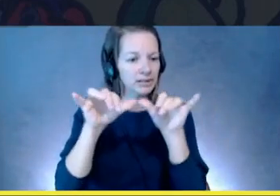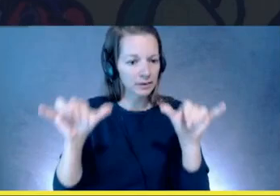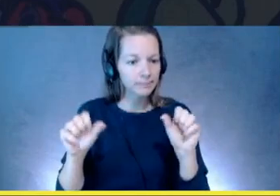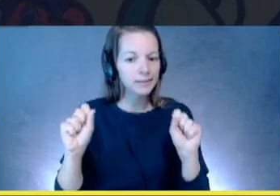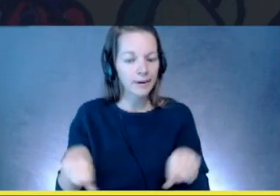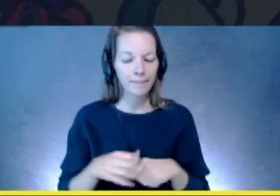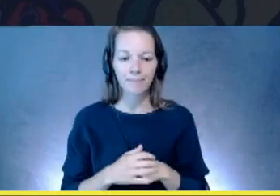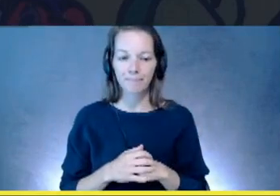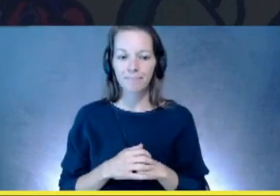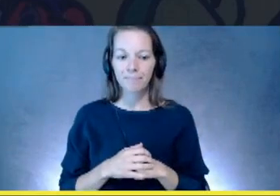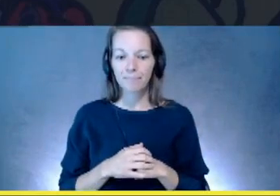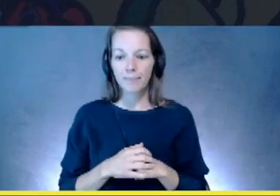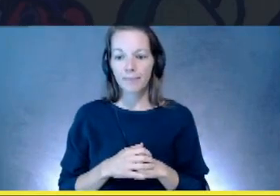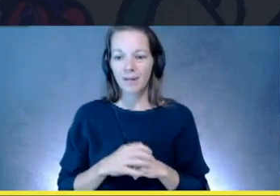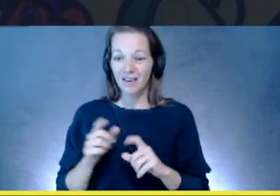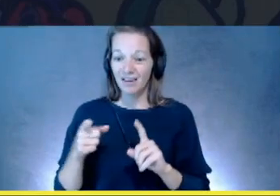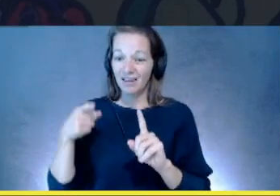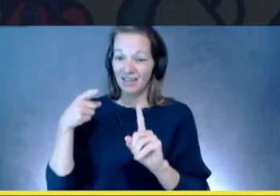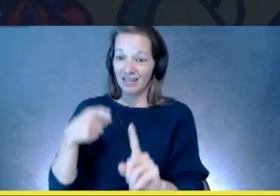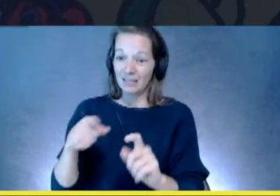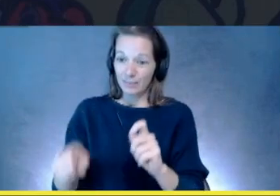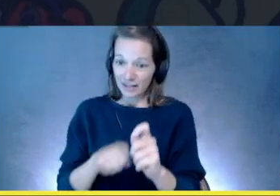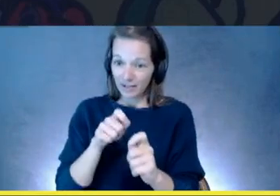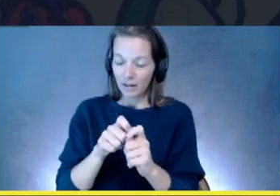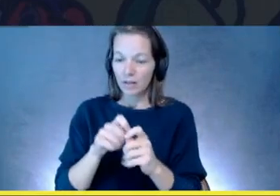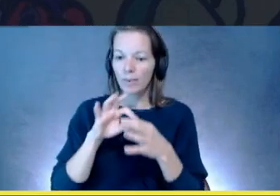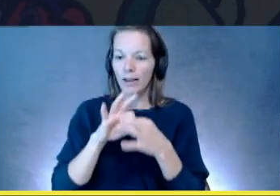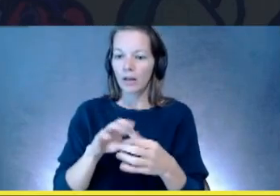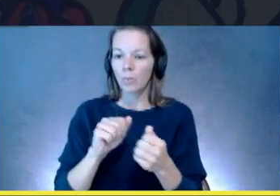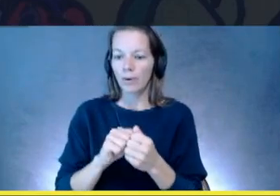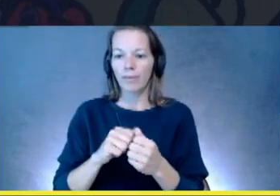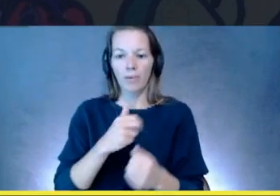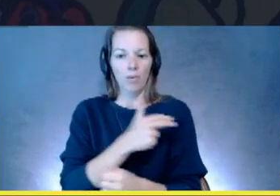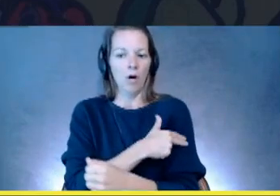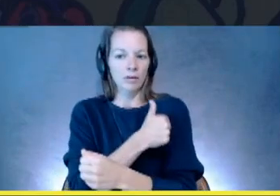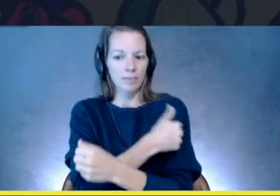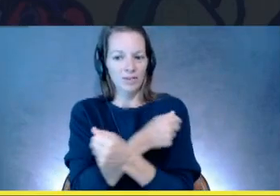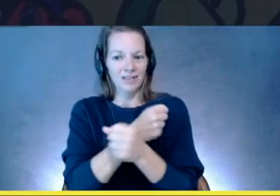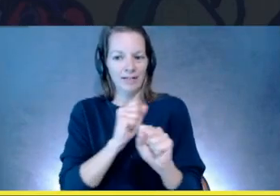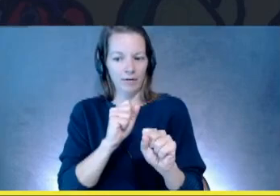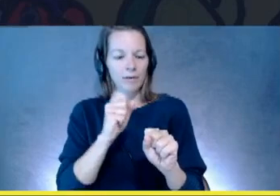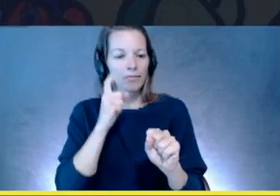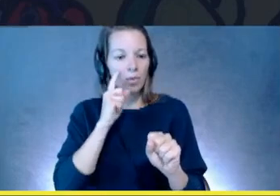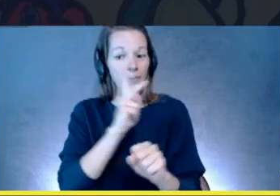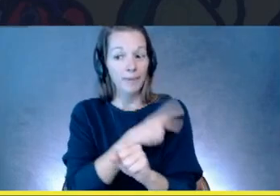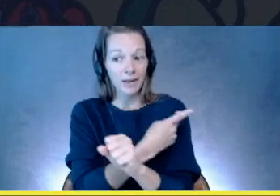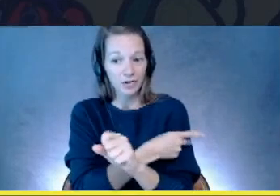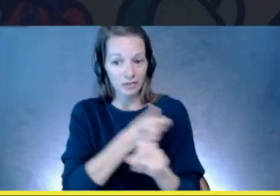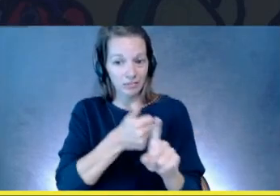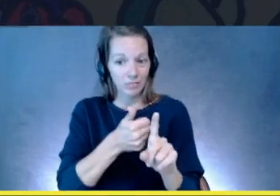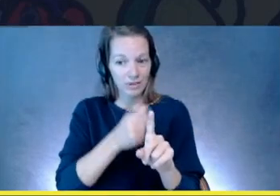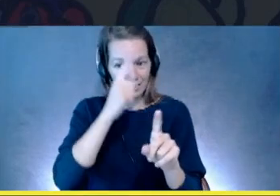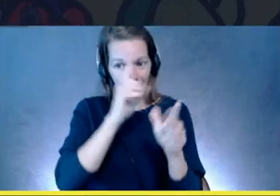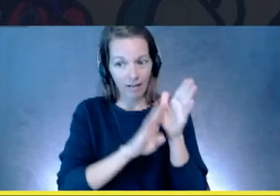specifically, this work focuses on the hospital safety of patients with developmental disability. It was,